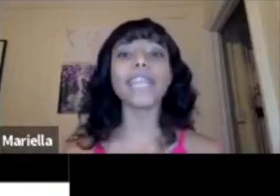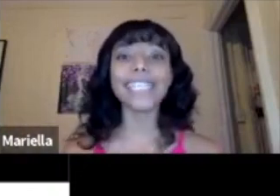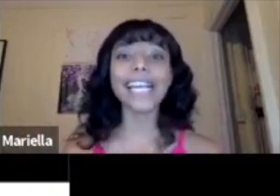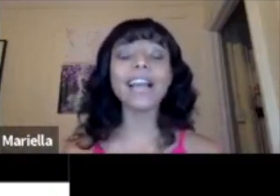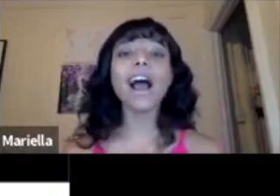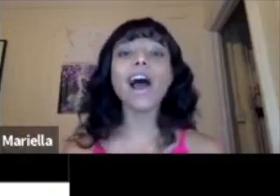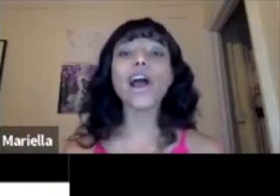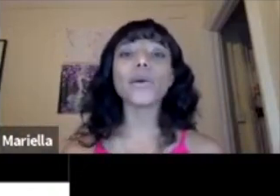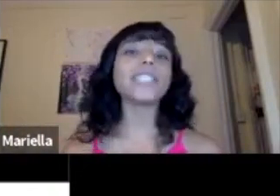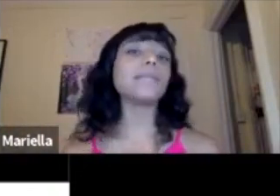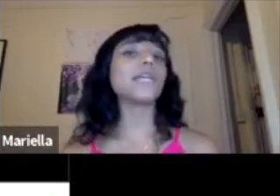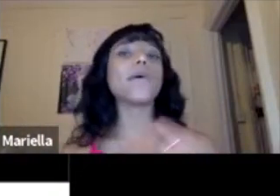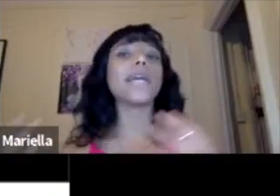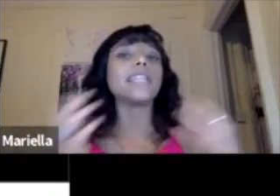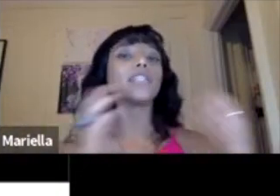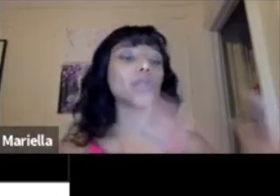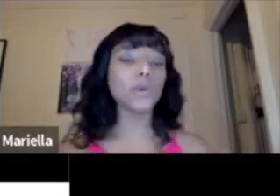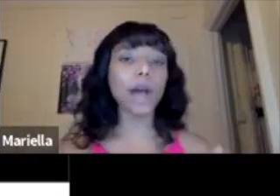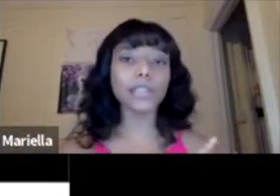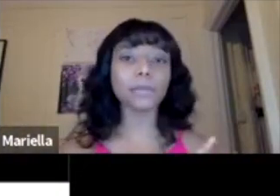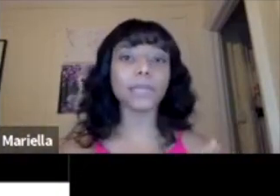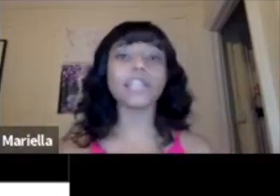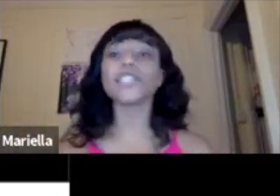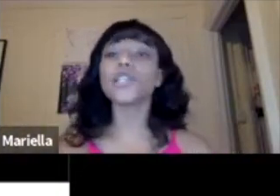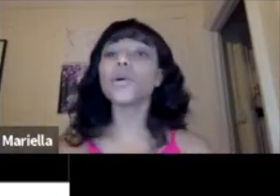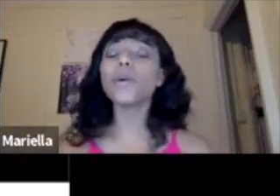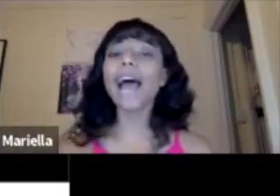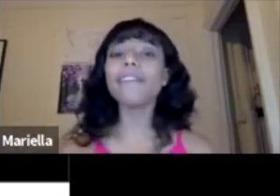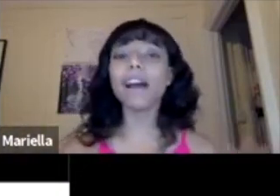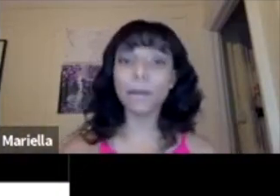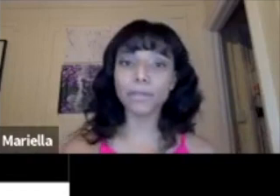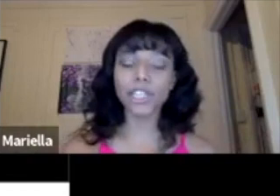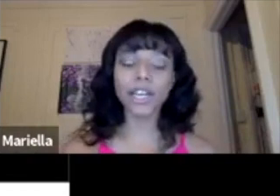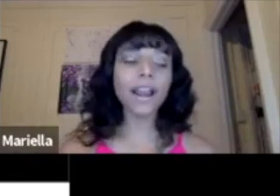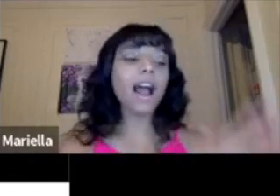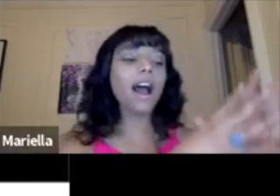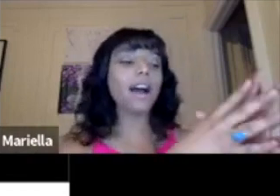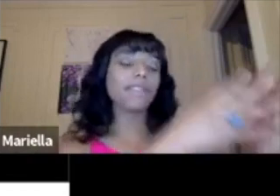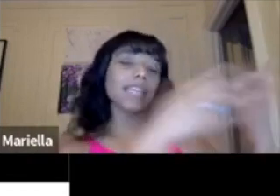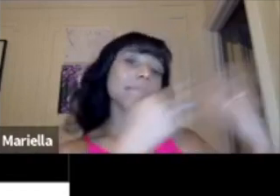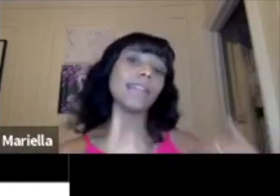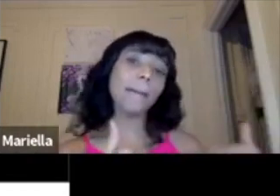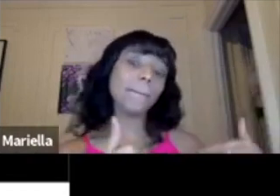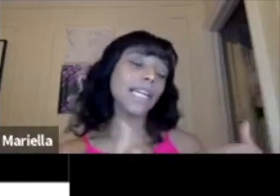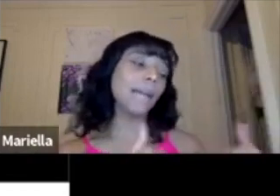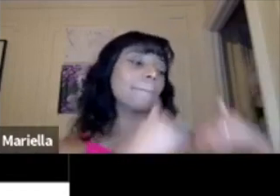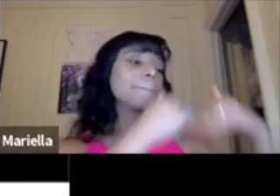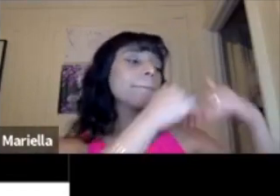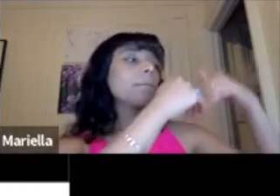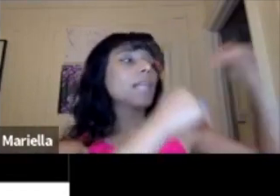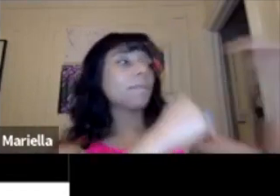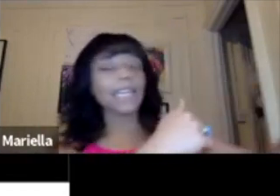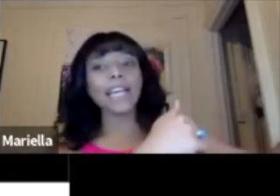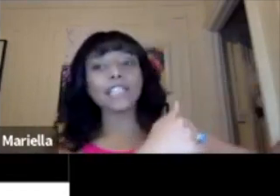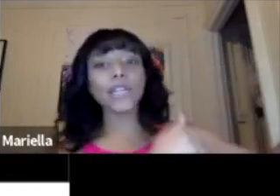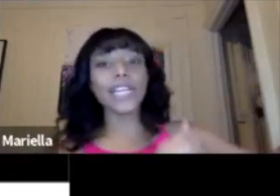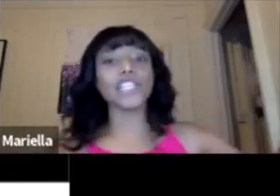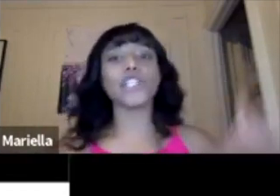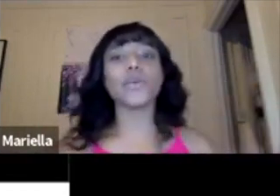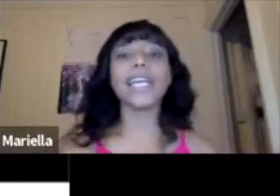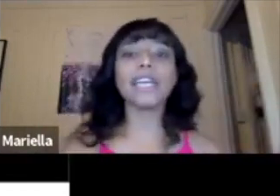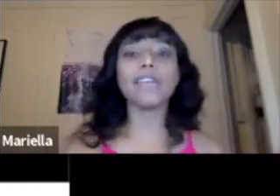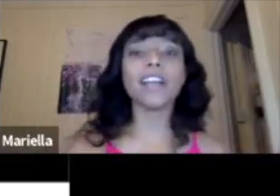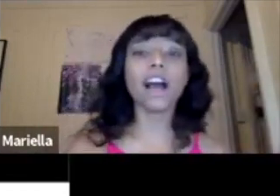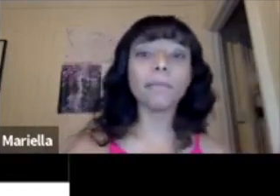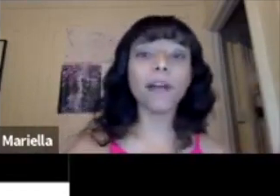are raising are going to be going to our speakers, who will have the option of keeping that money, making a donation